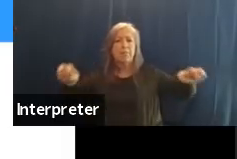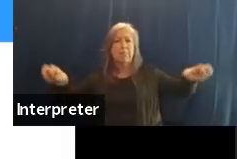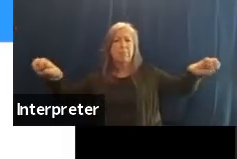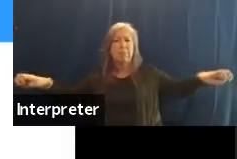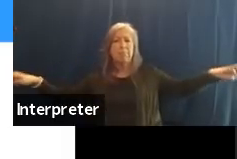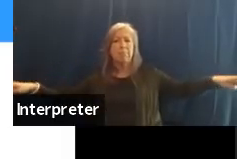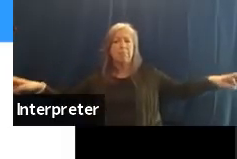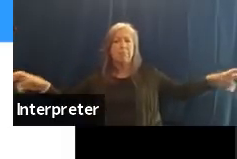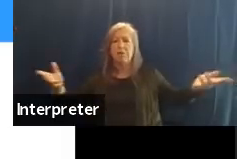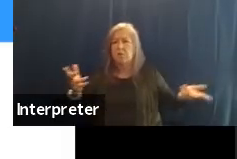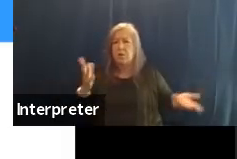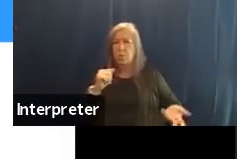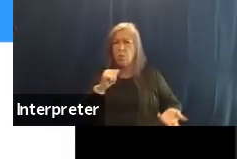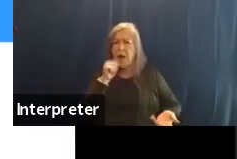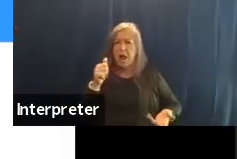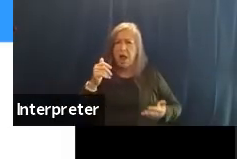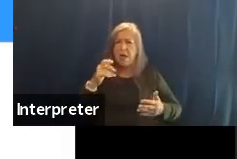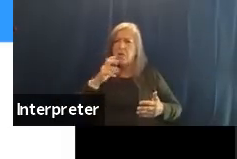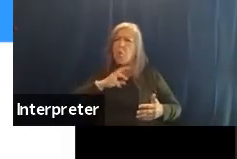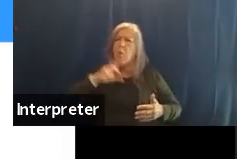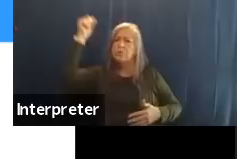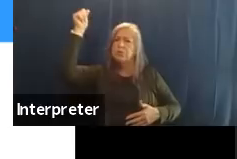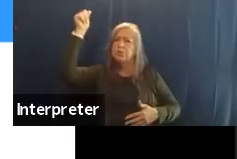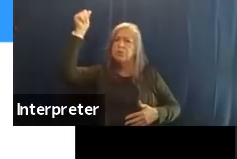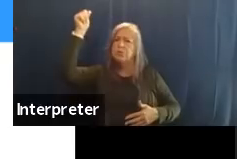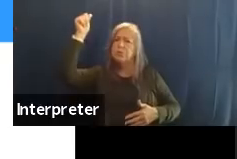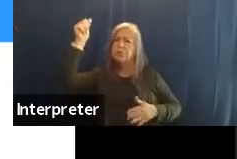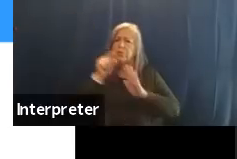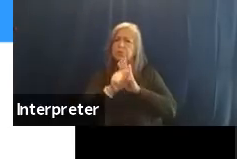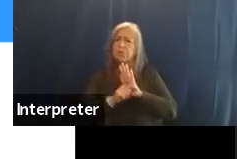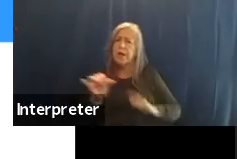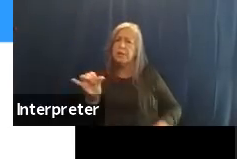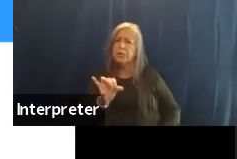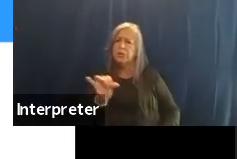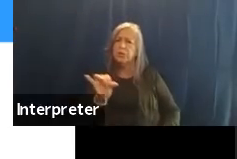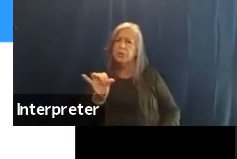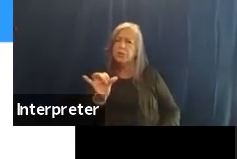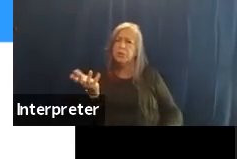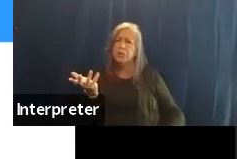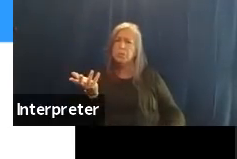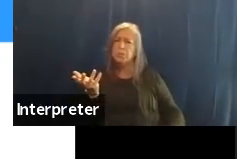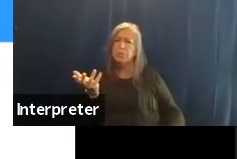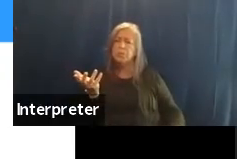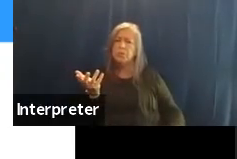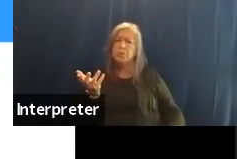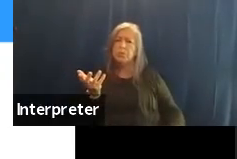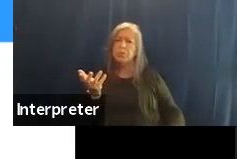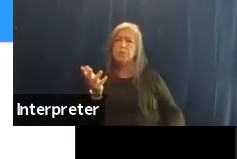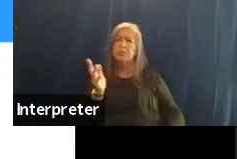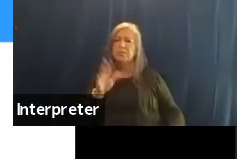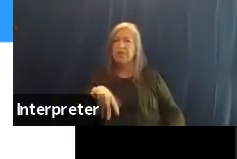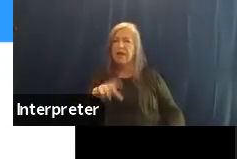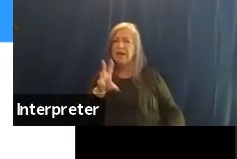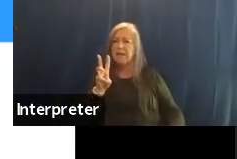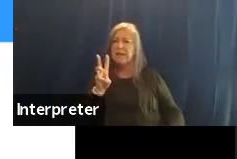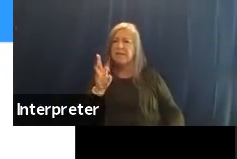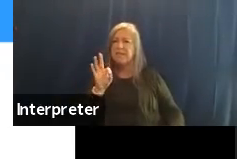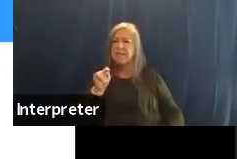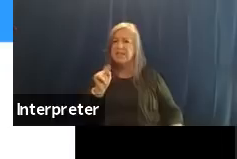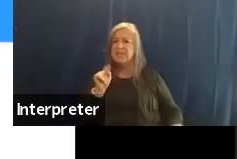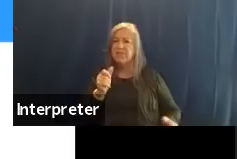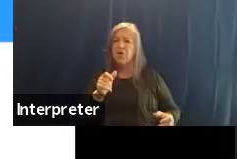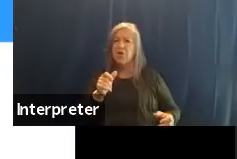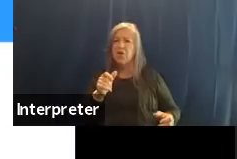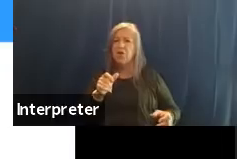through 12 or et cetera? This whole talk about classroom setups and 6-foot distancing, and who came up with this